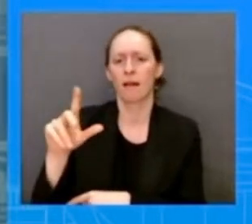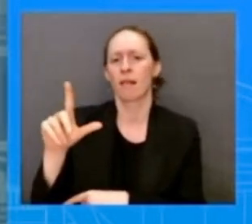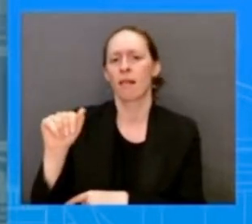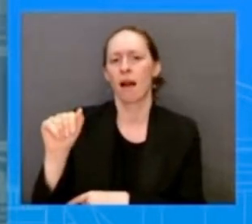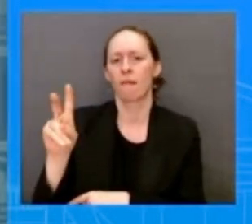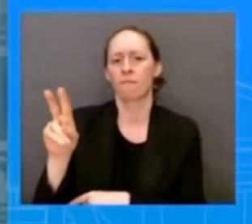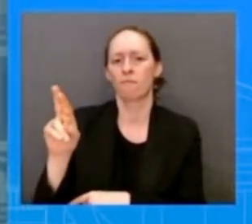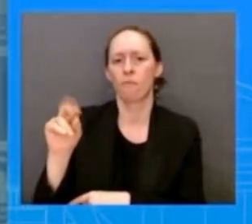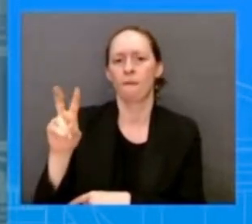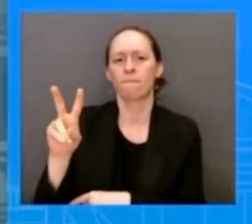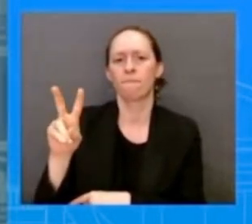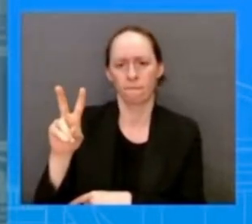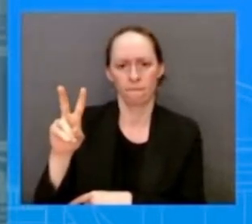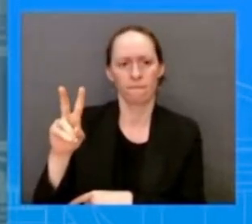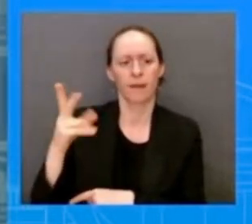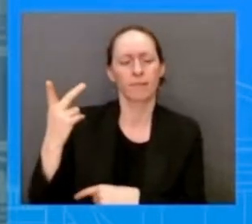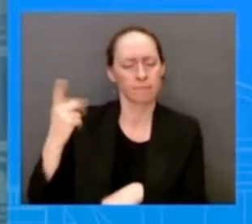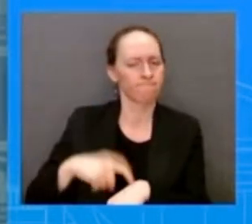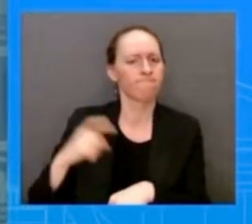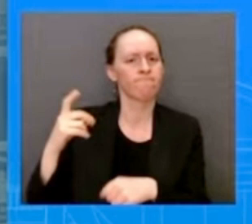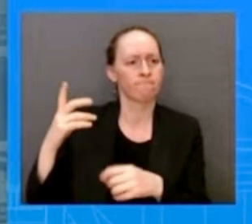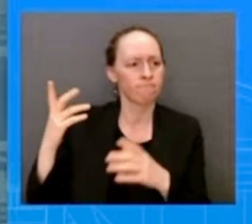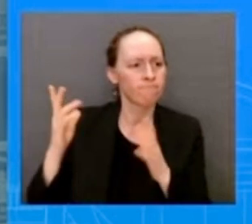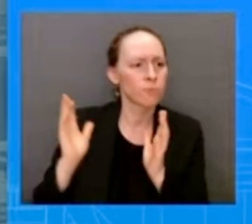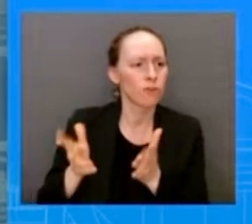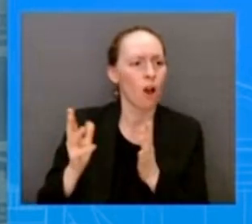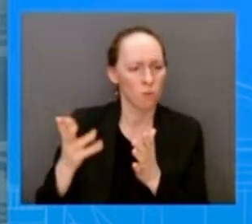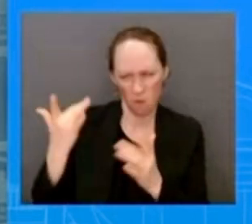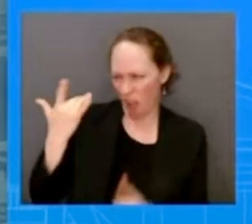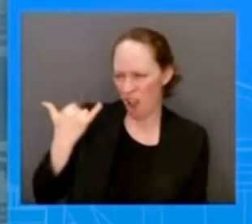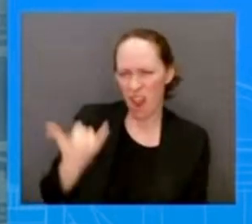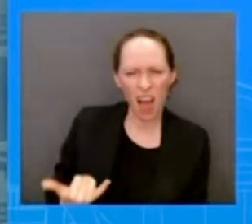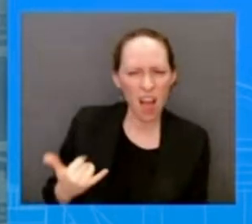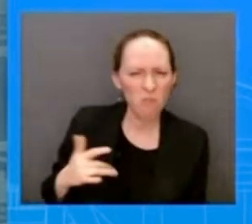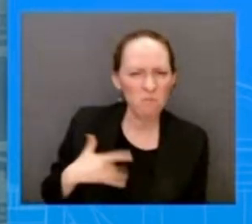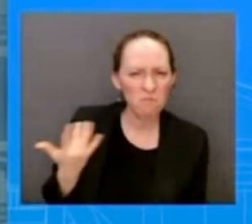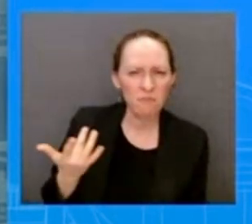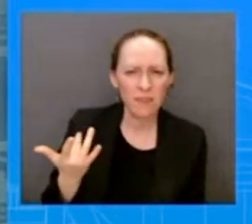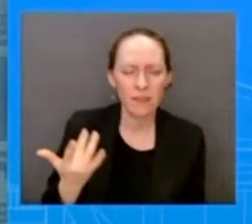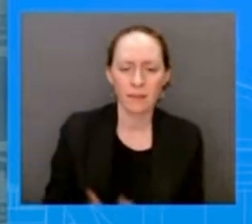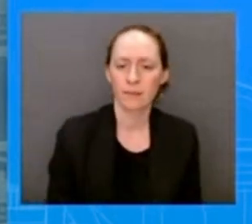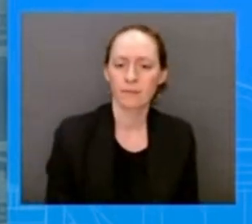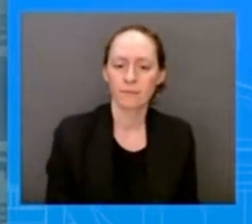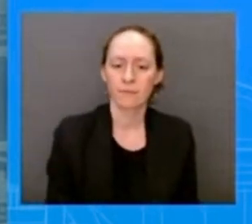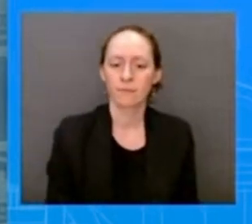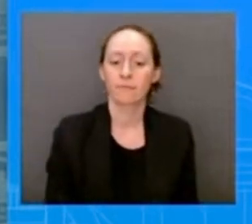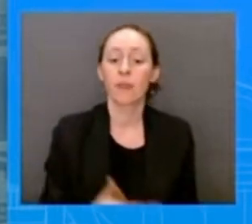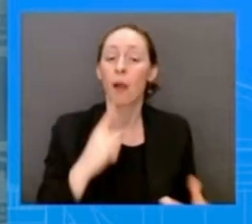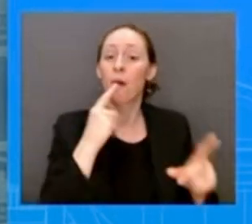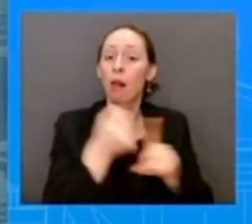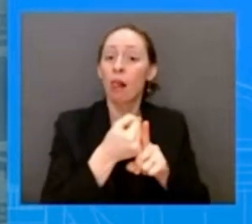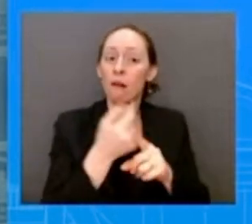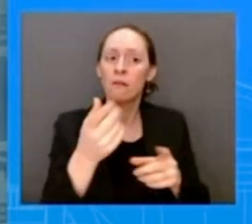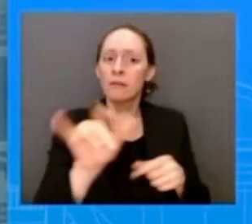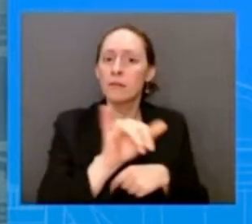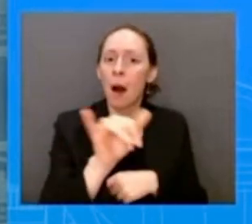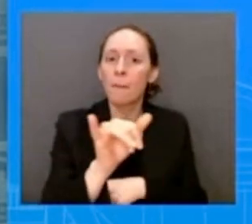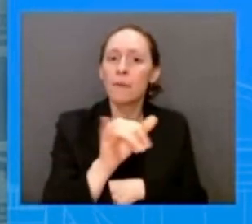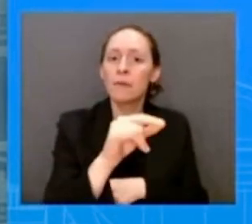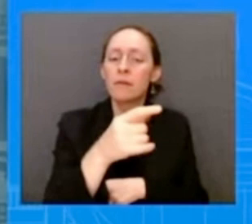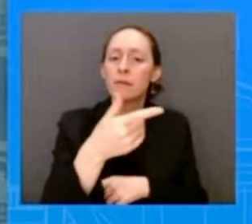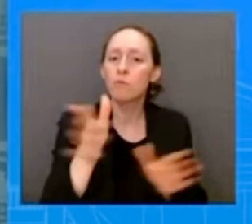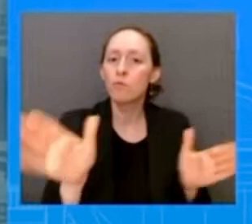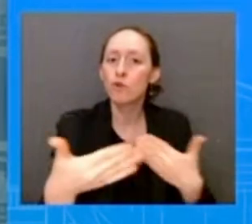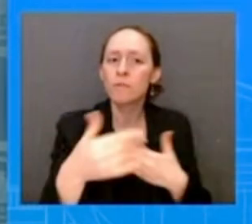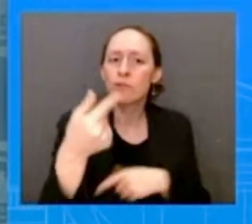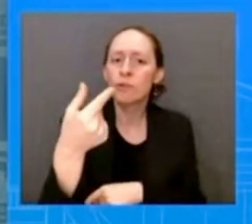And Secretary Blinken took the opportunity available to him to make three key points. One, we don't want